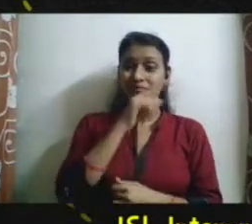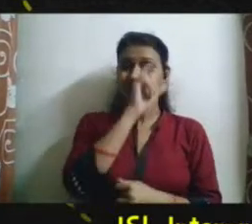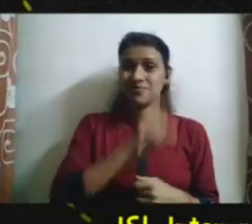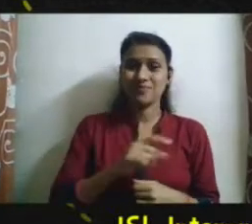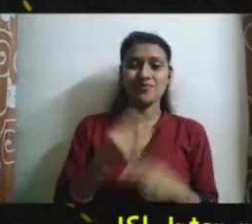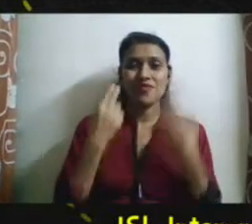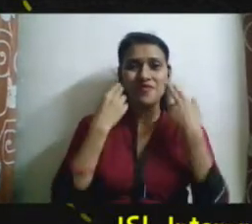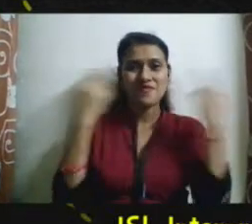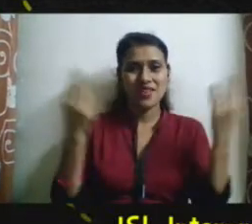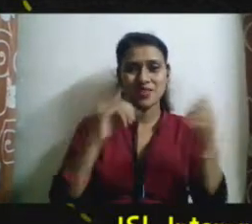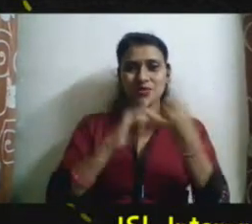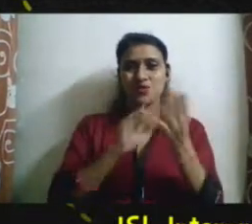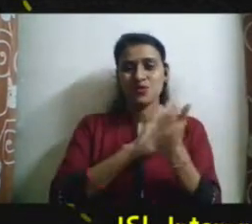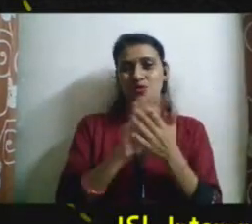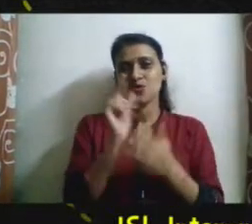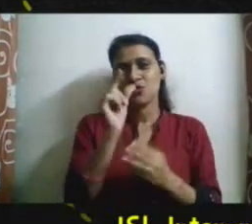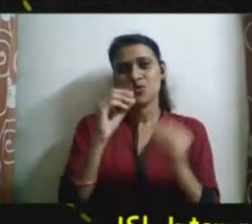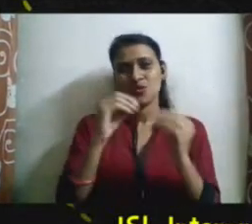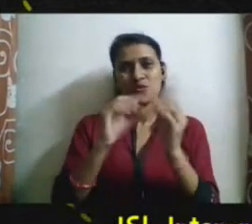here to listen to.